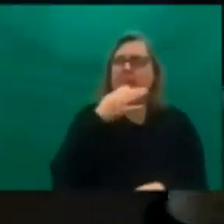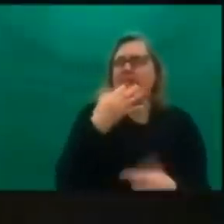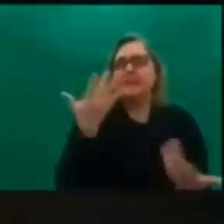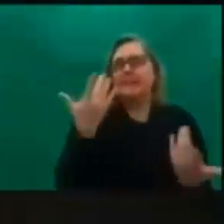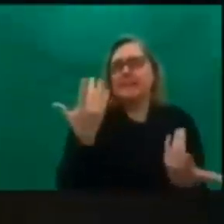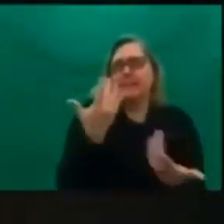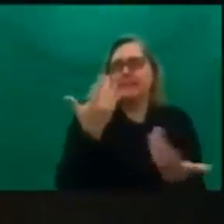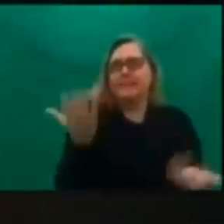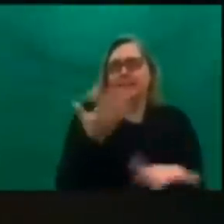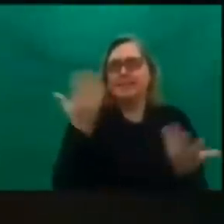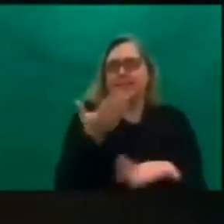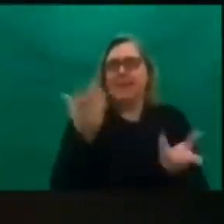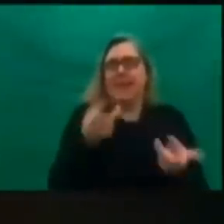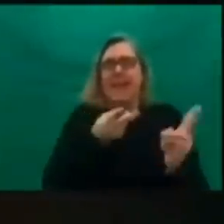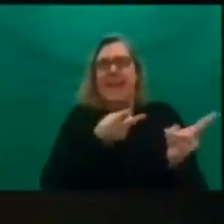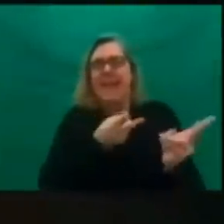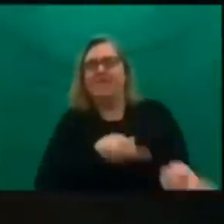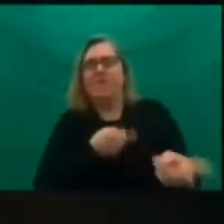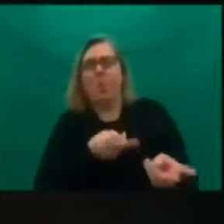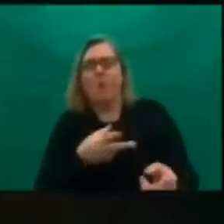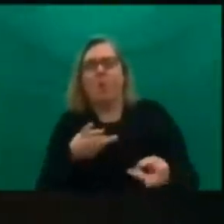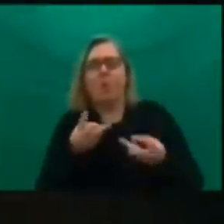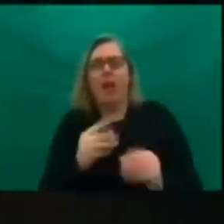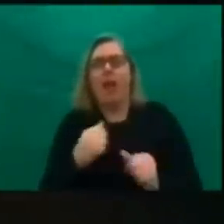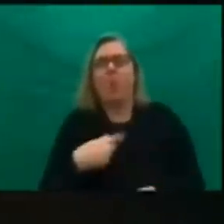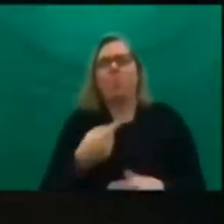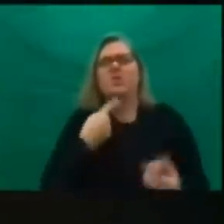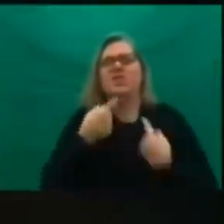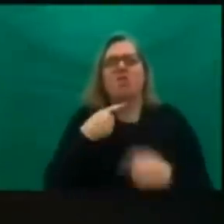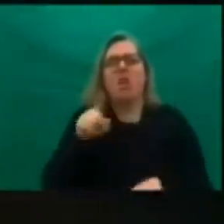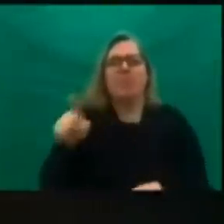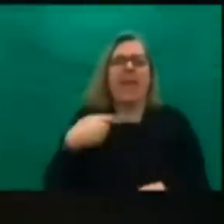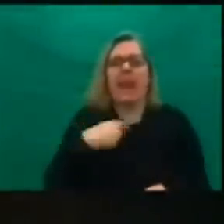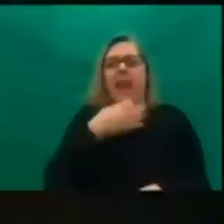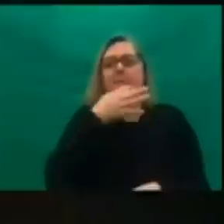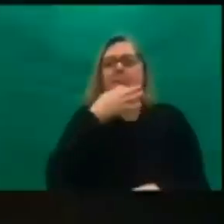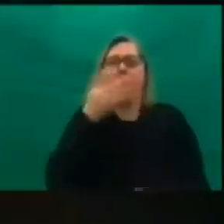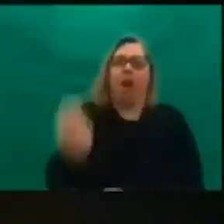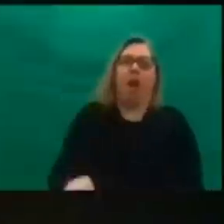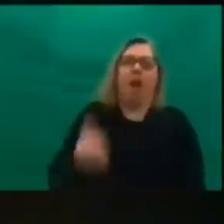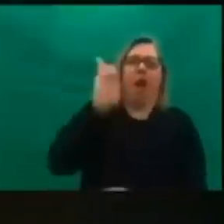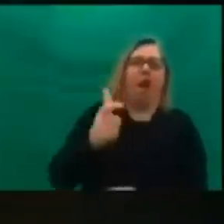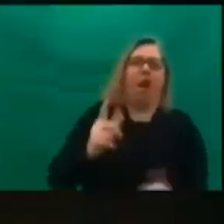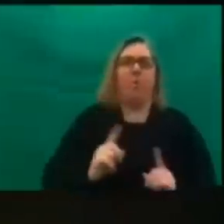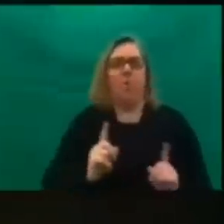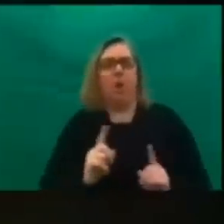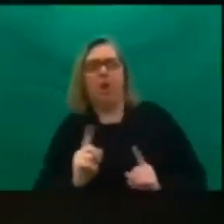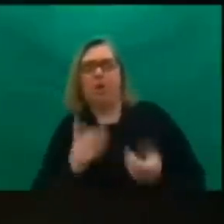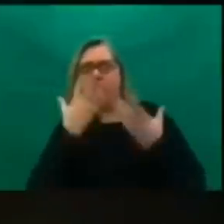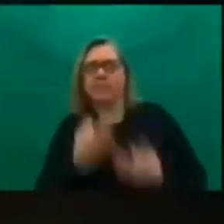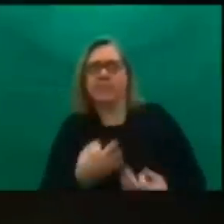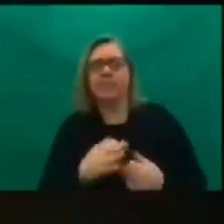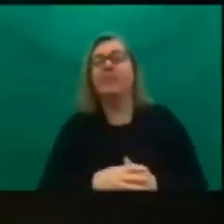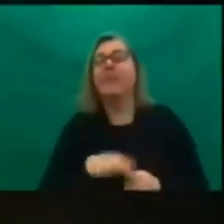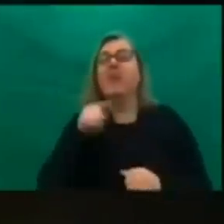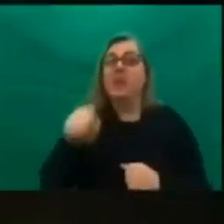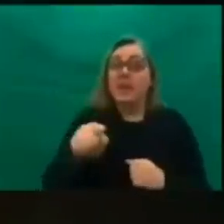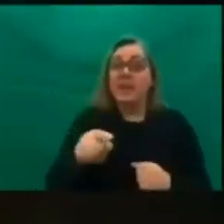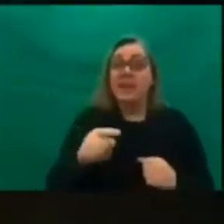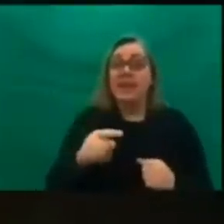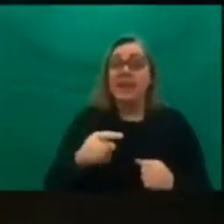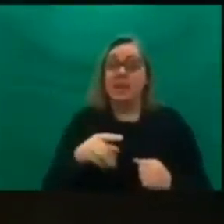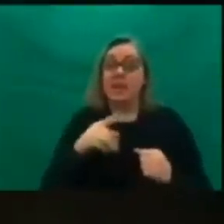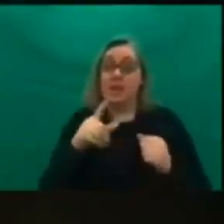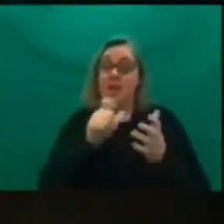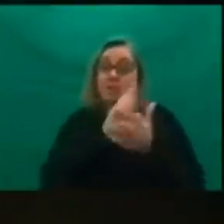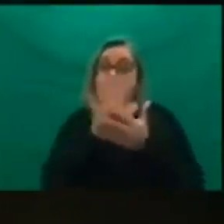or informal manner. There are certainly when the chief health officer has to make